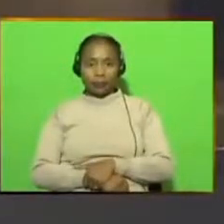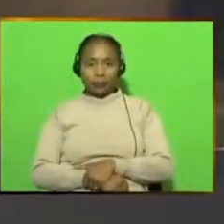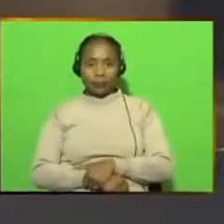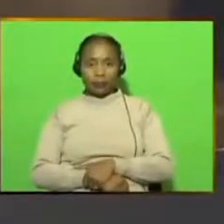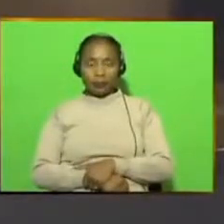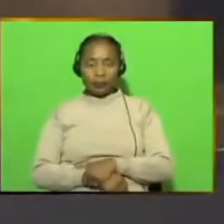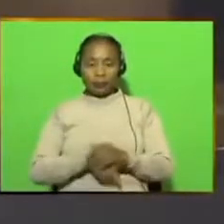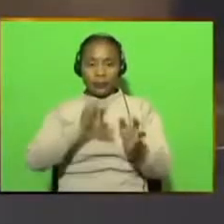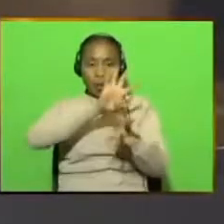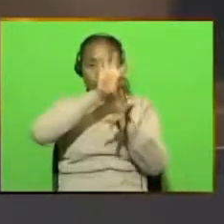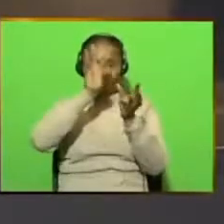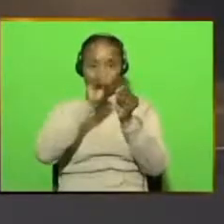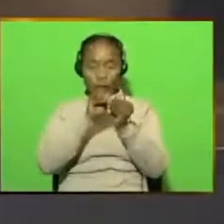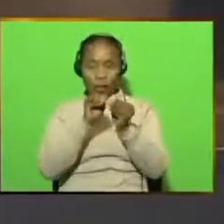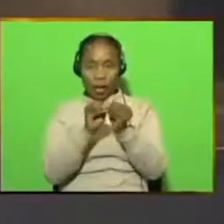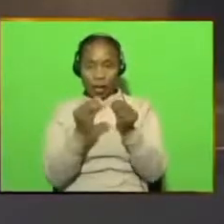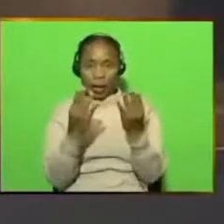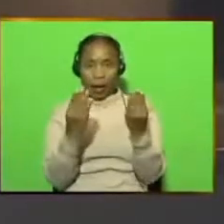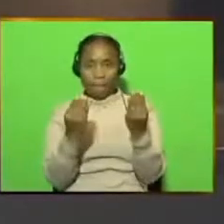The total number of